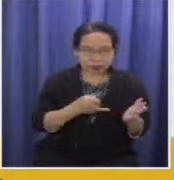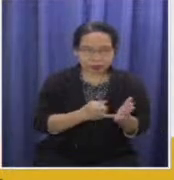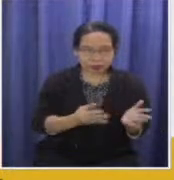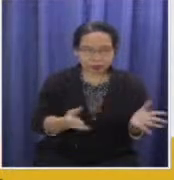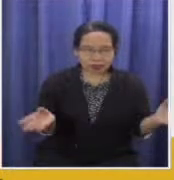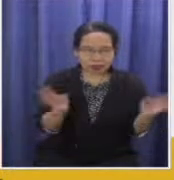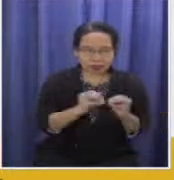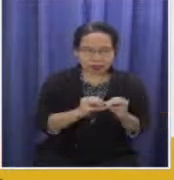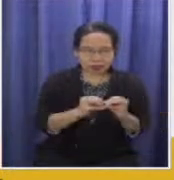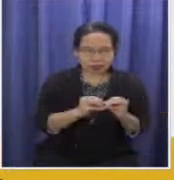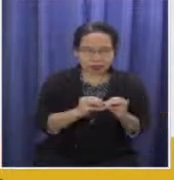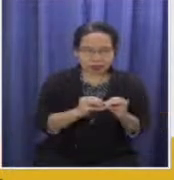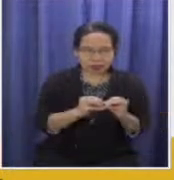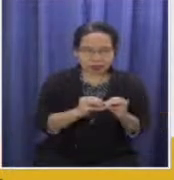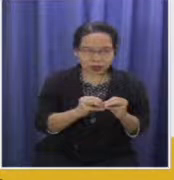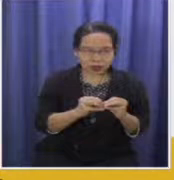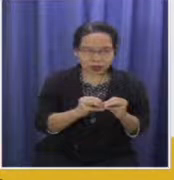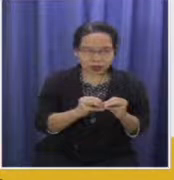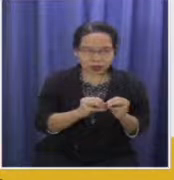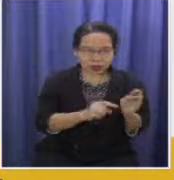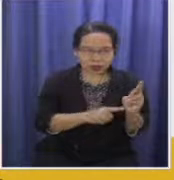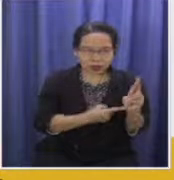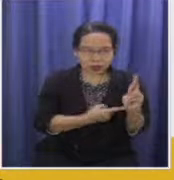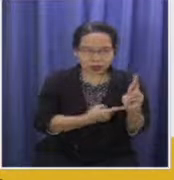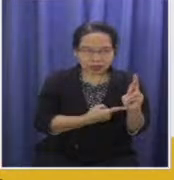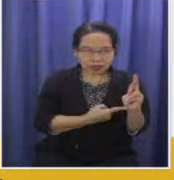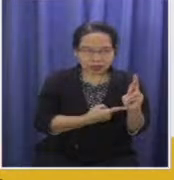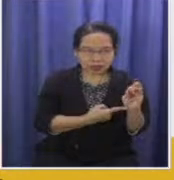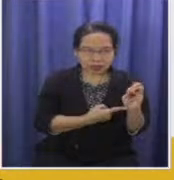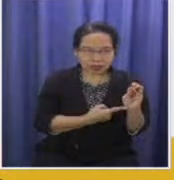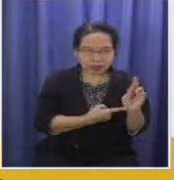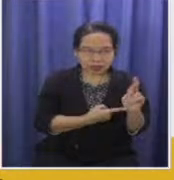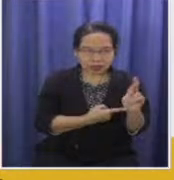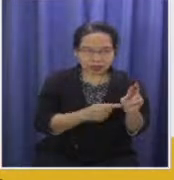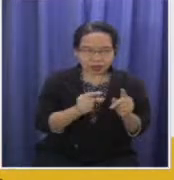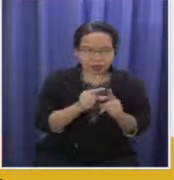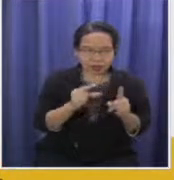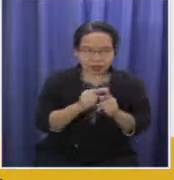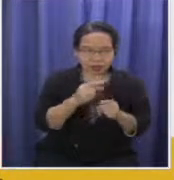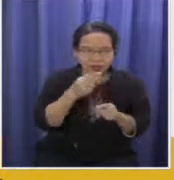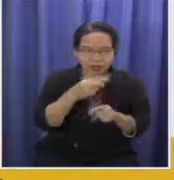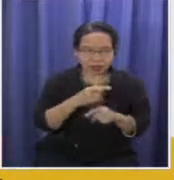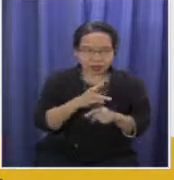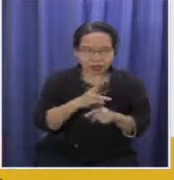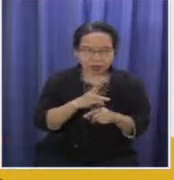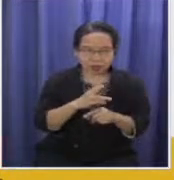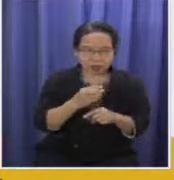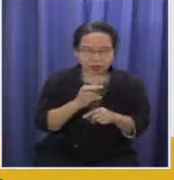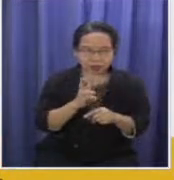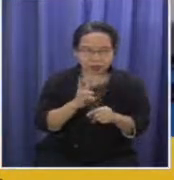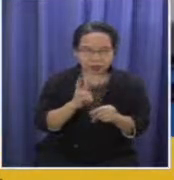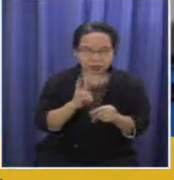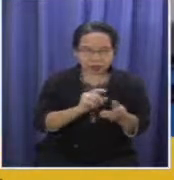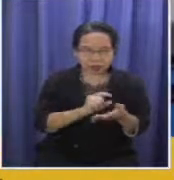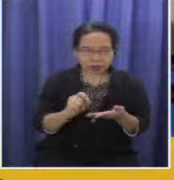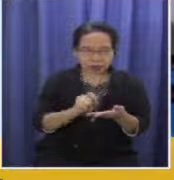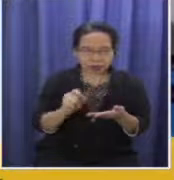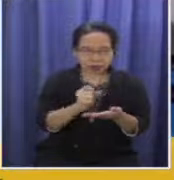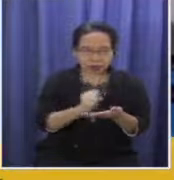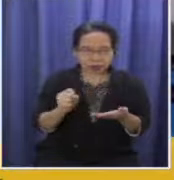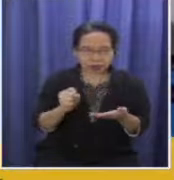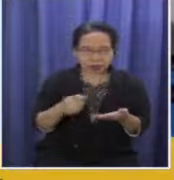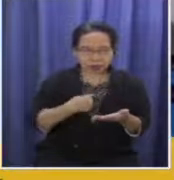an addition to the original wordings of the Hebrew scriptures. If I were